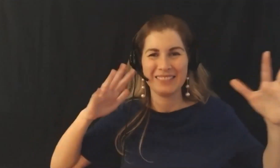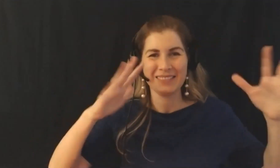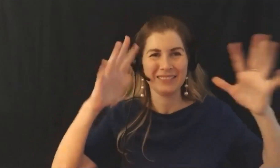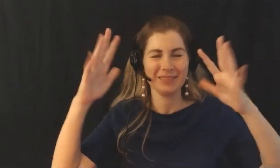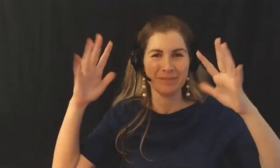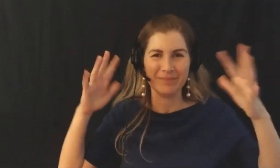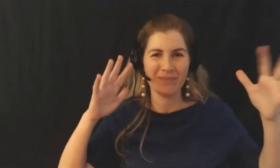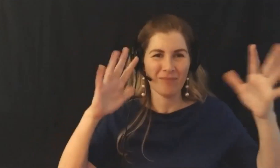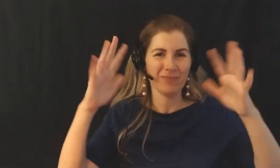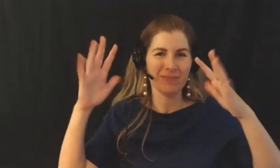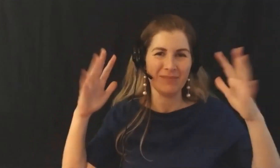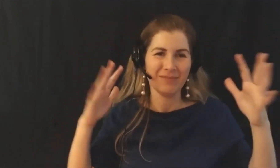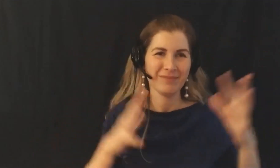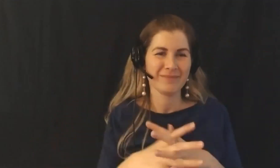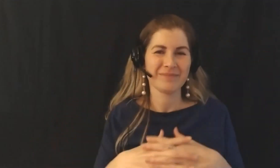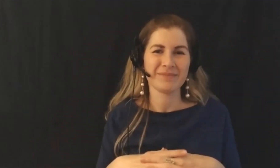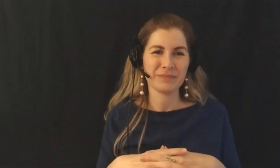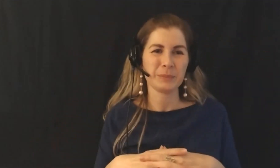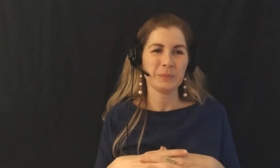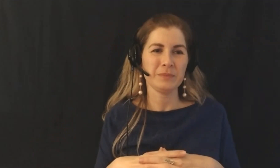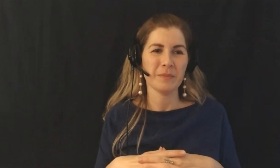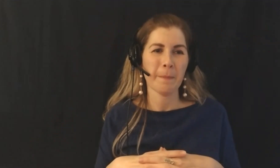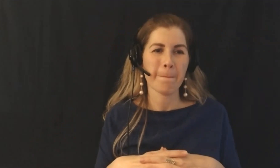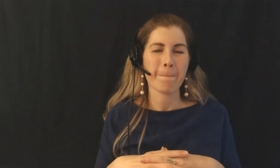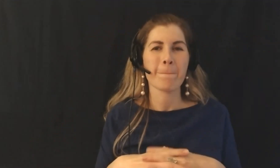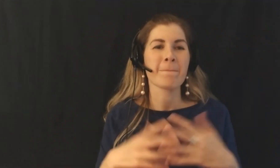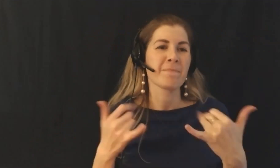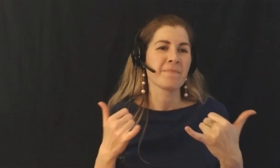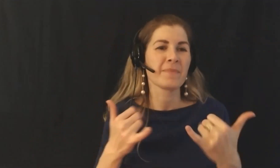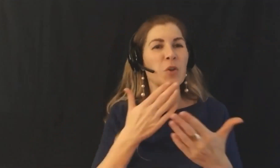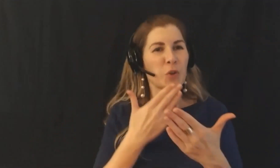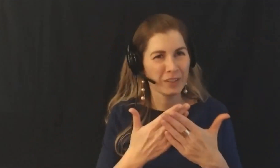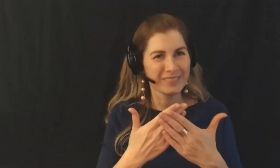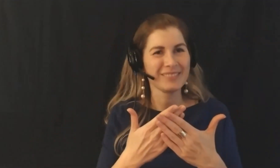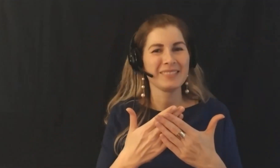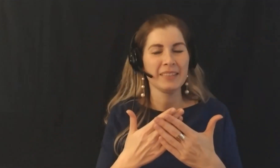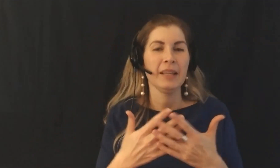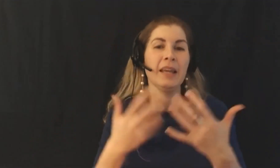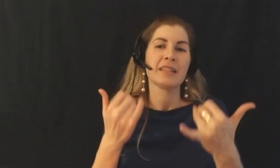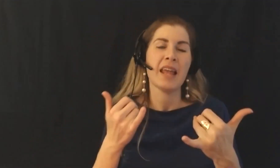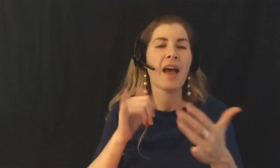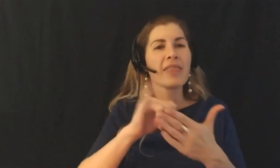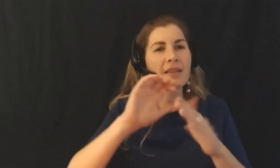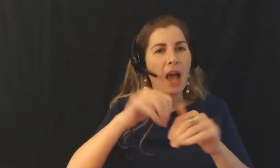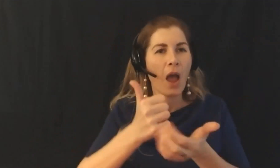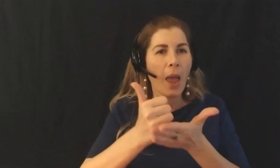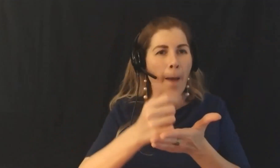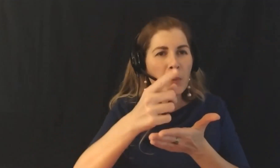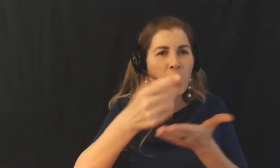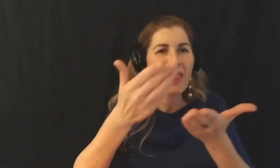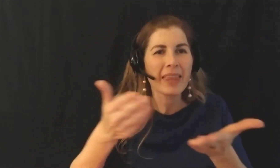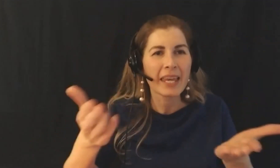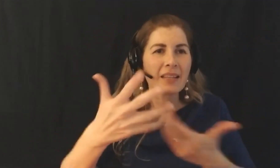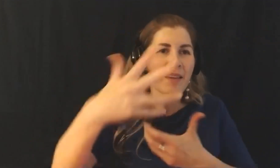that. Awesome, awesome. So that was great work. Just another way to incorporate items and give